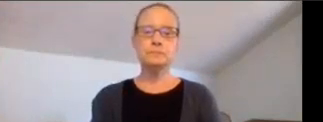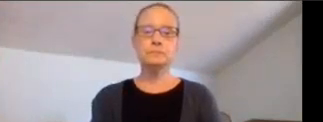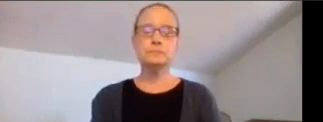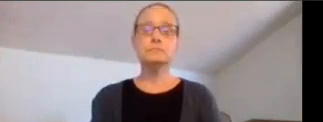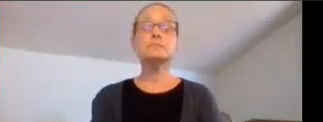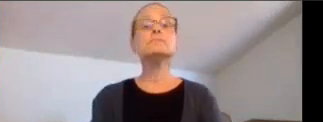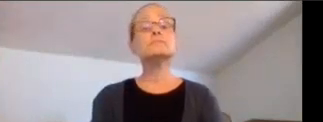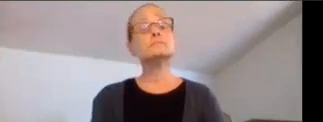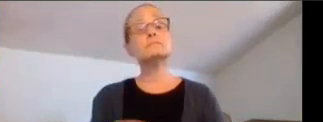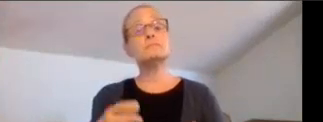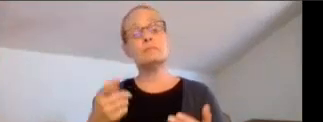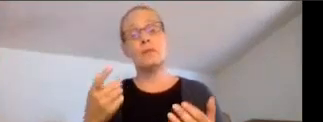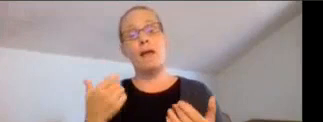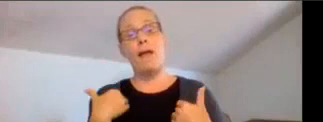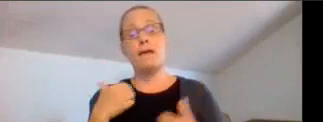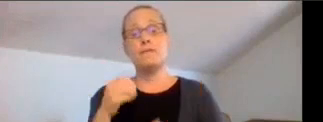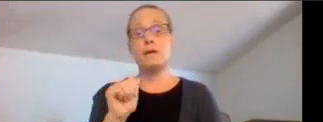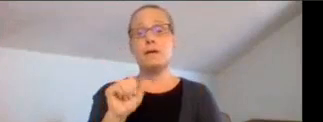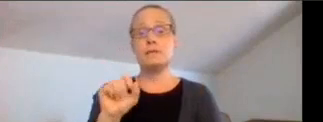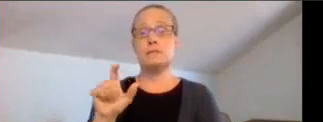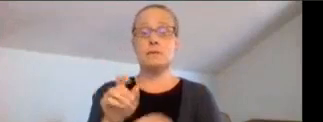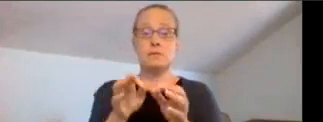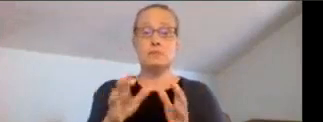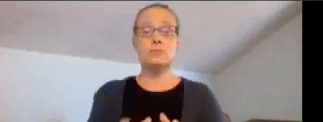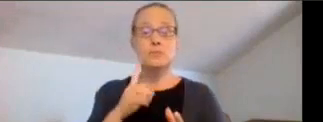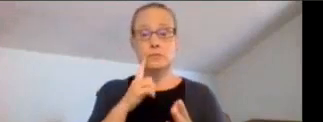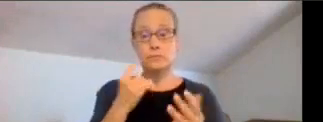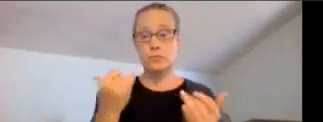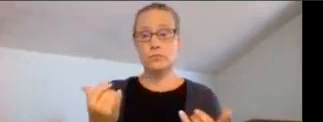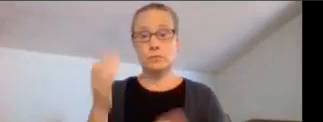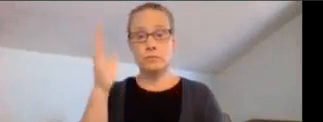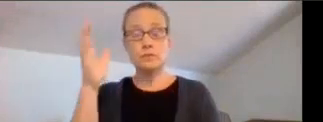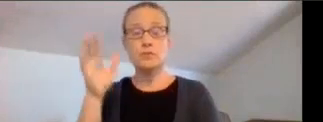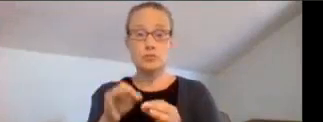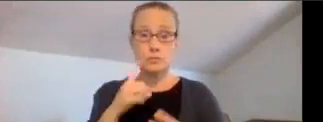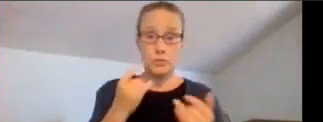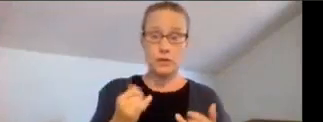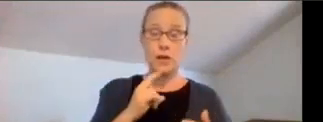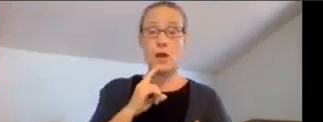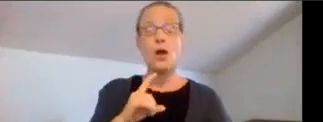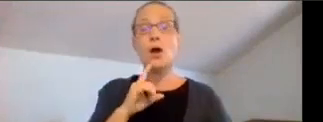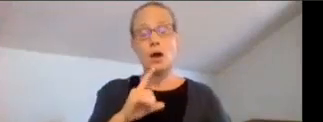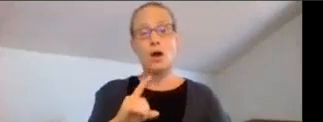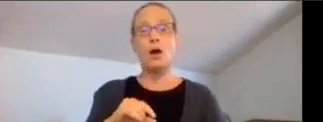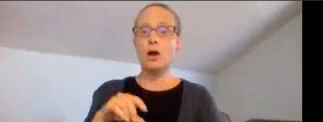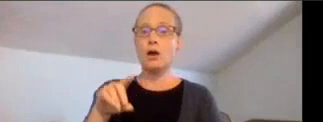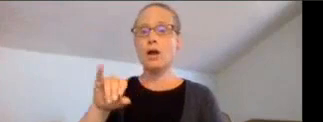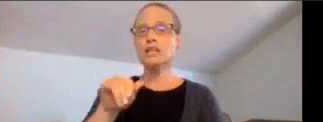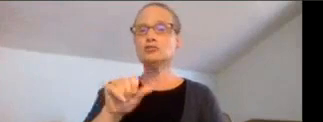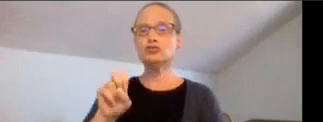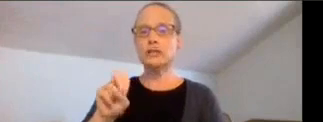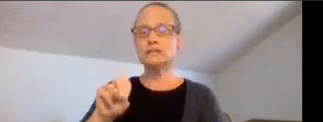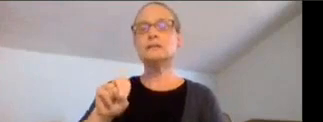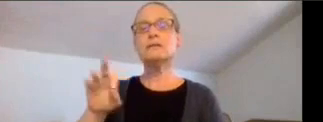There is American Sign Language interpretation for this event. The interpreters for today are Jason Farr and